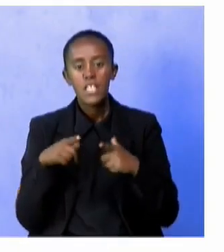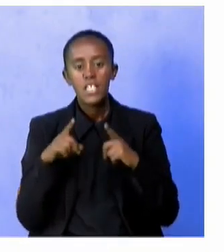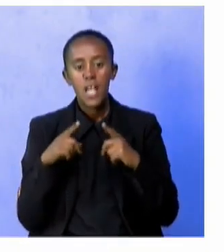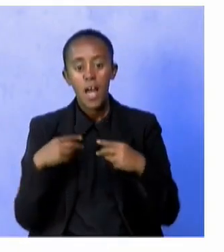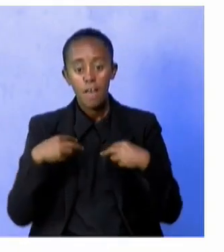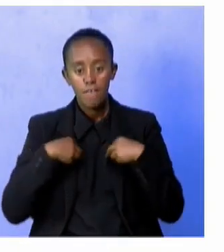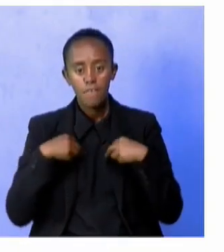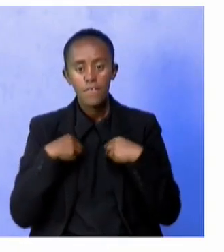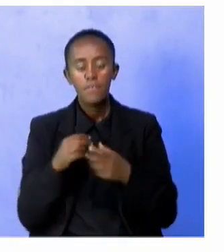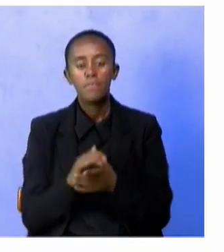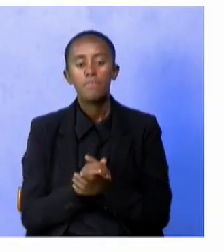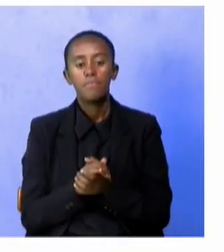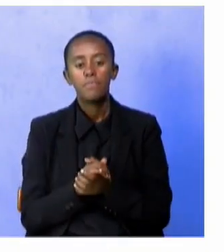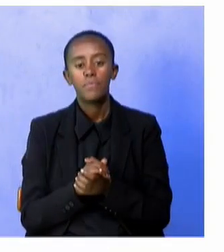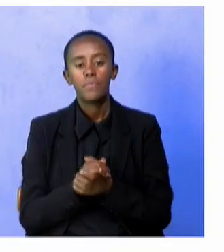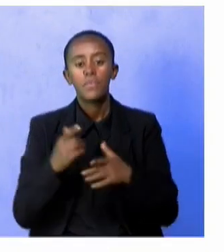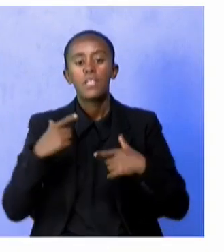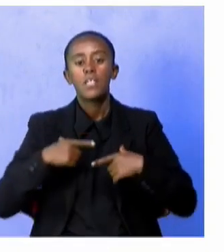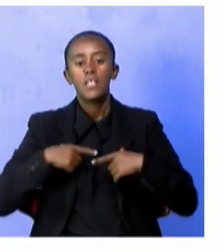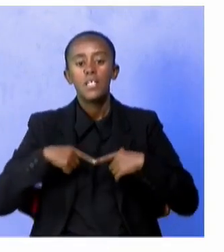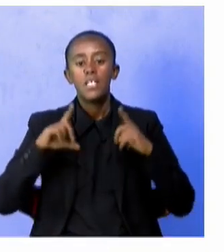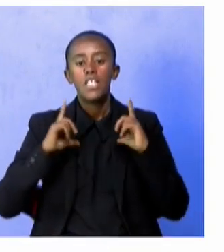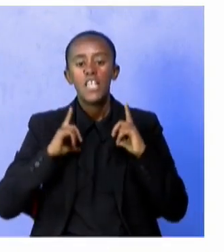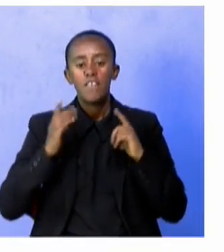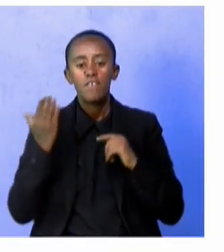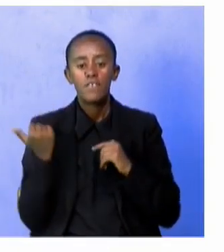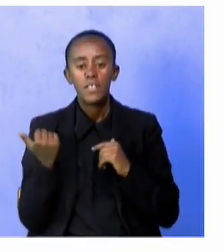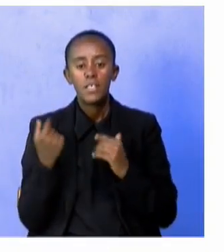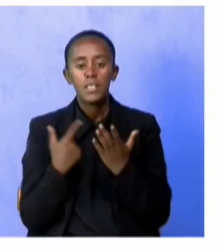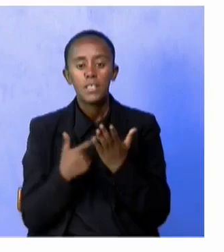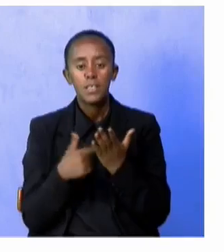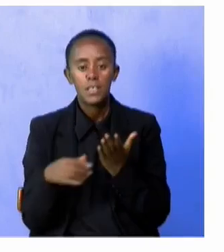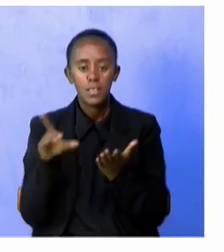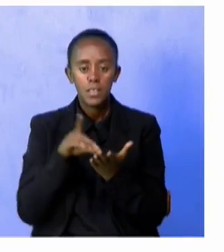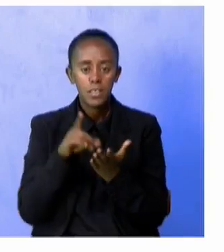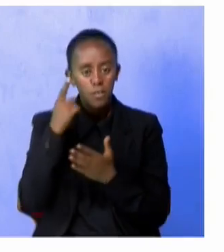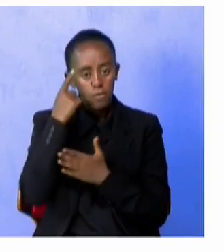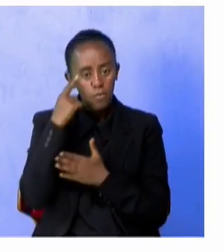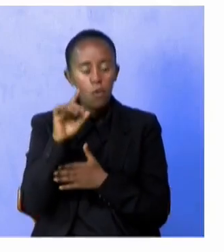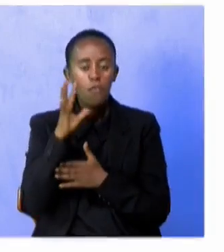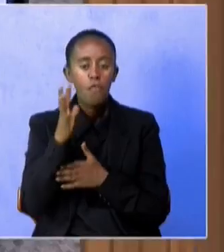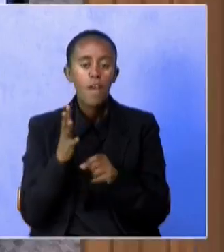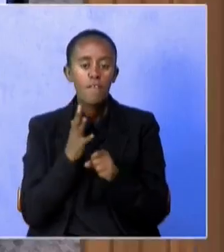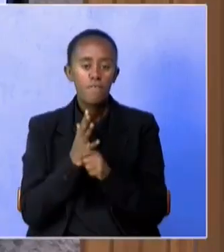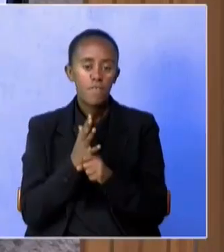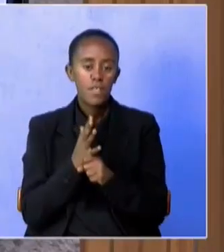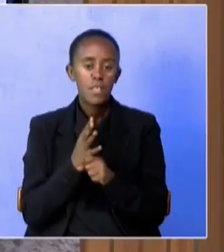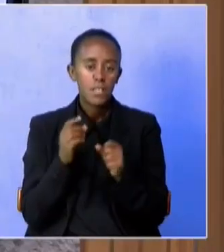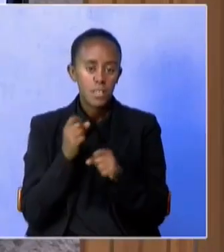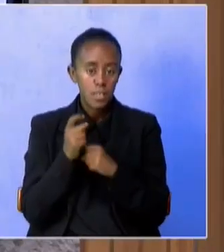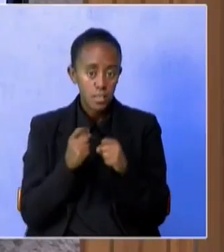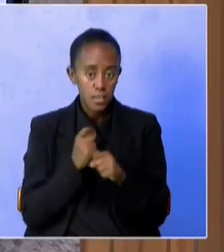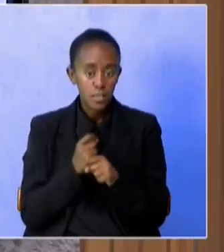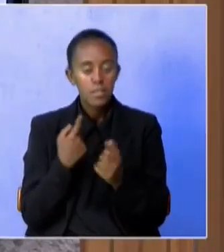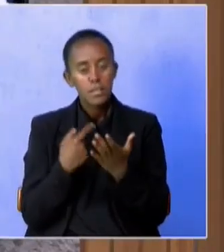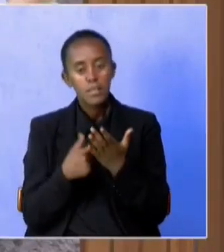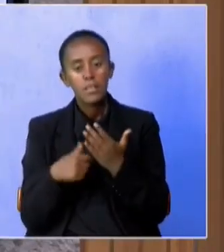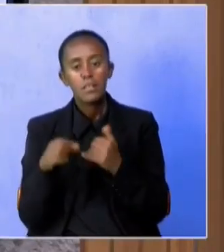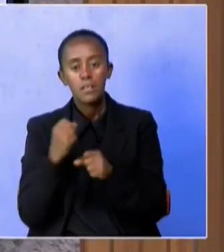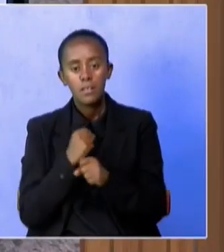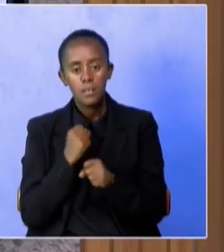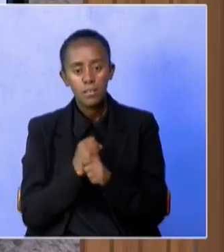in this town for 5 years. Again, this is an action that started